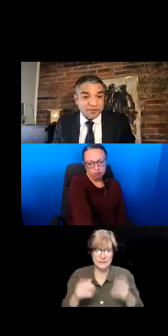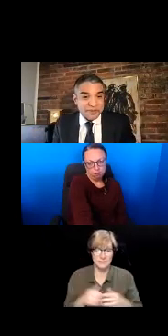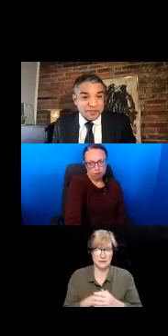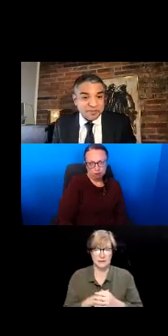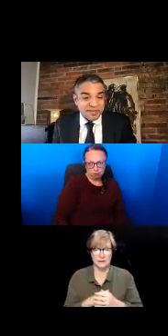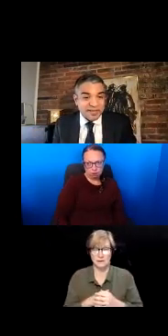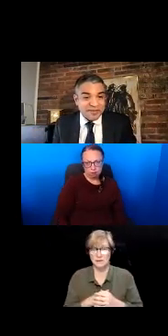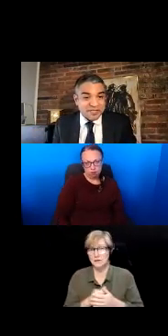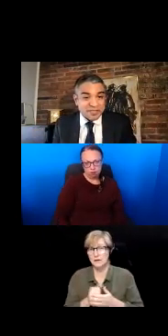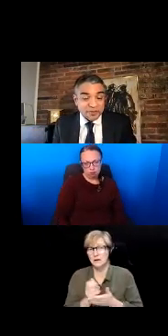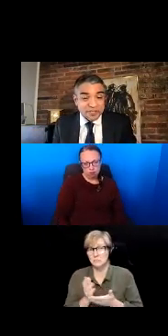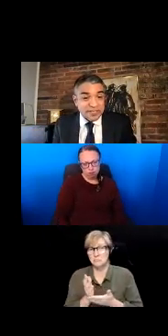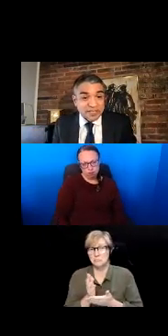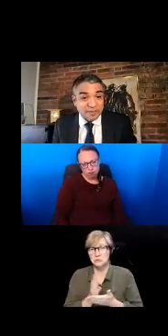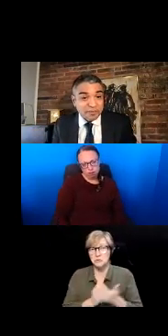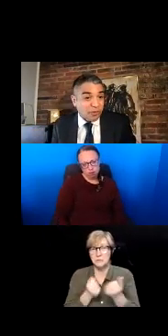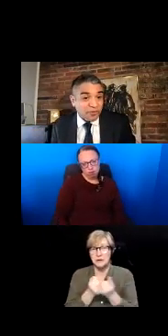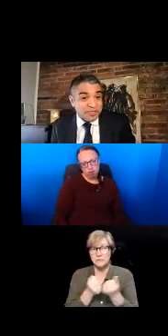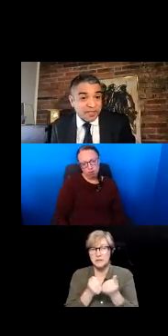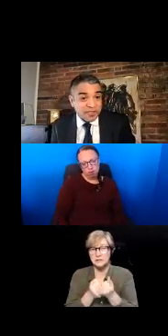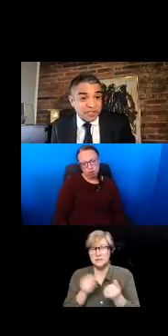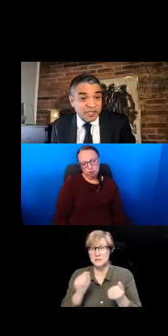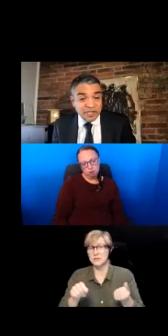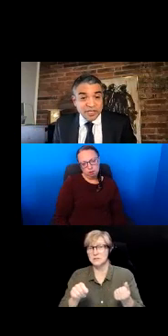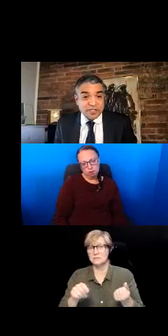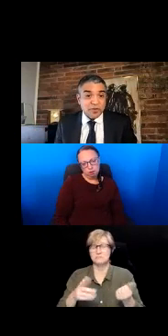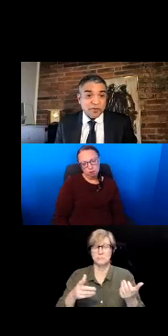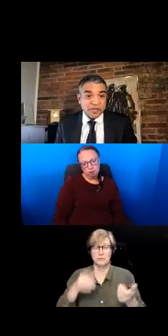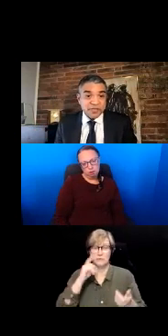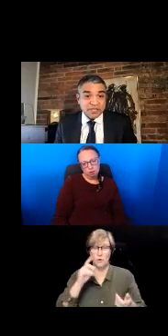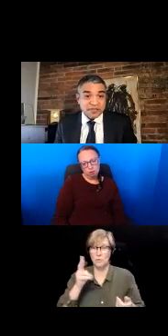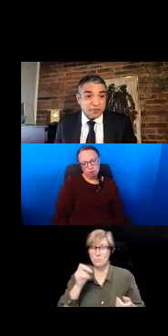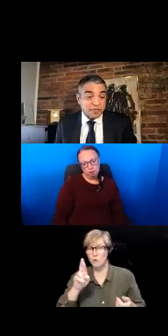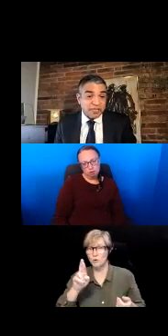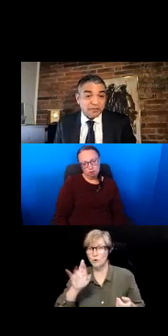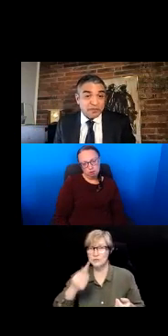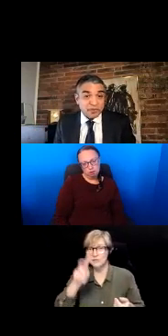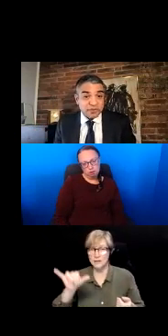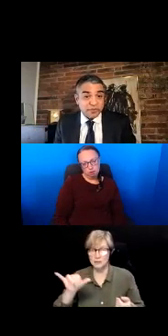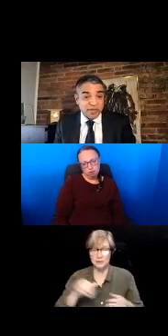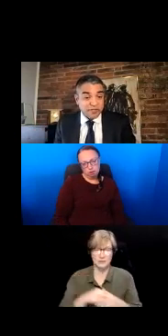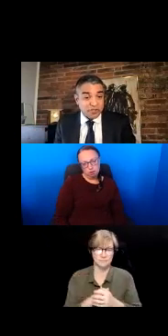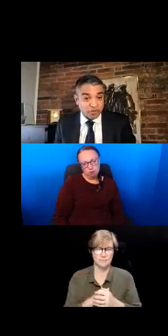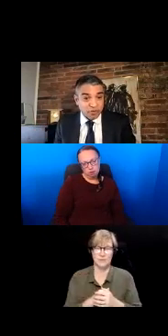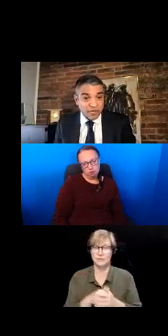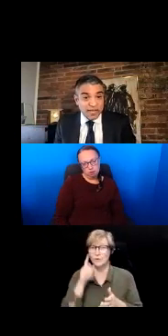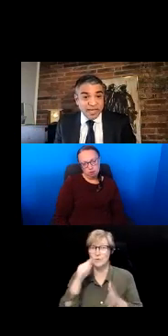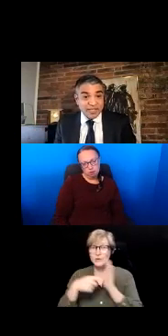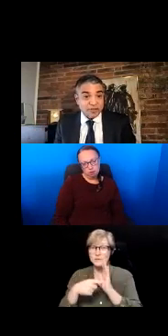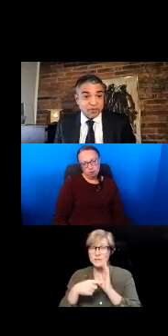There's some evidence to support this, at least in motor physiology. So, for instance, if you look at individuals who've had a stroke